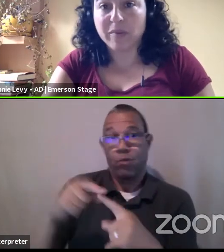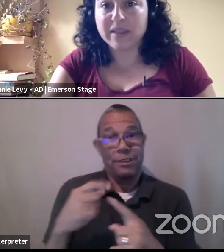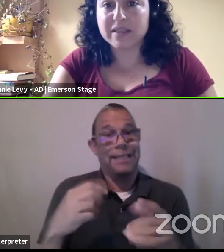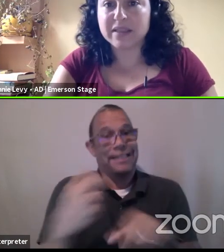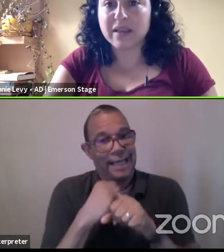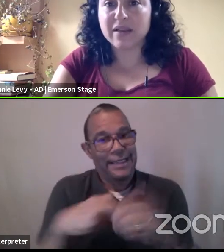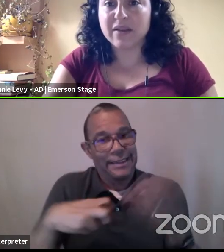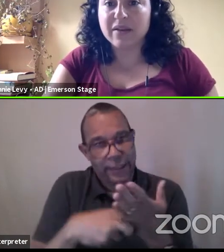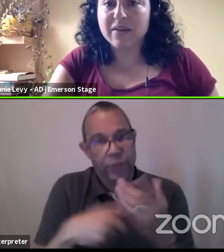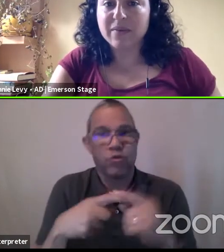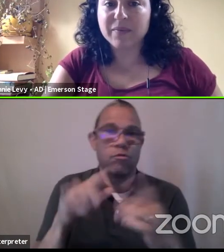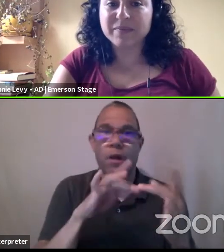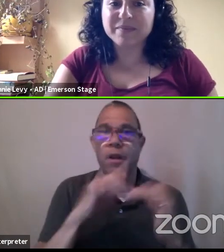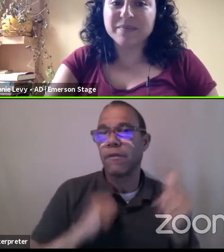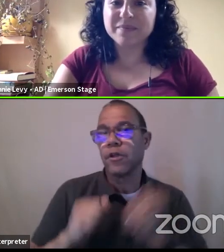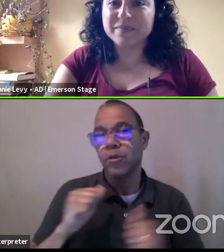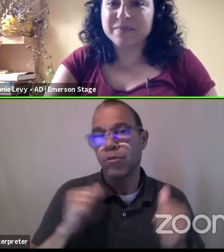theater performance?